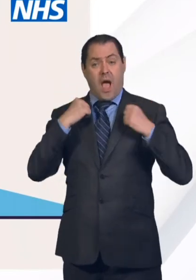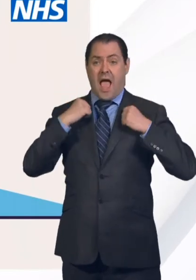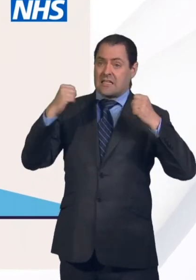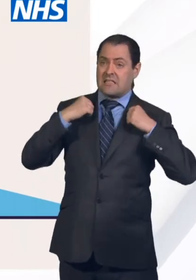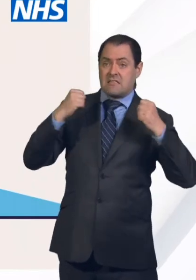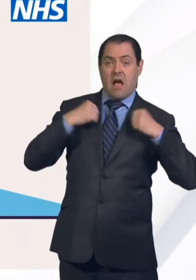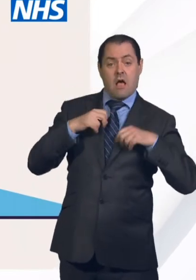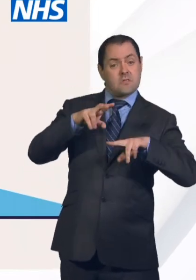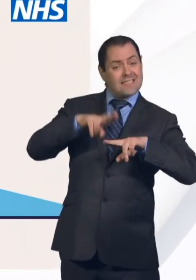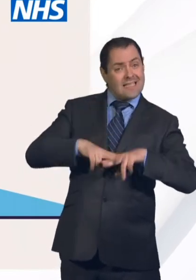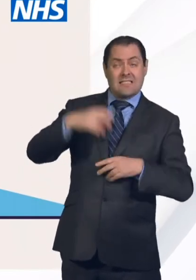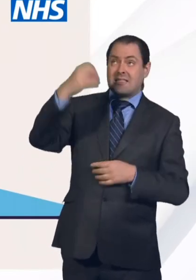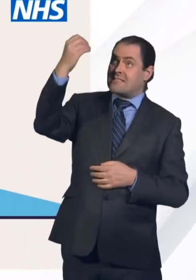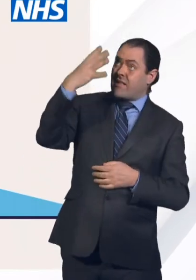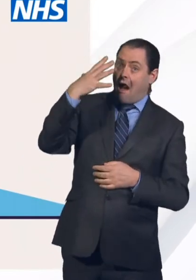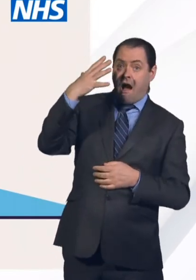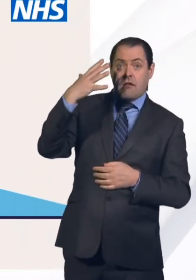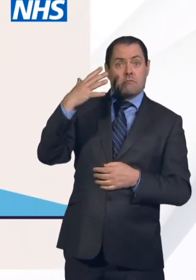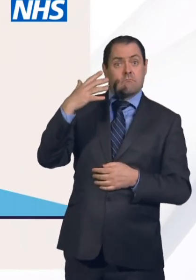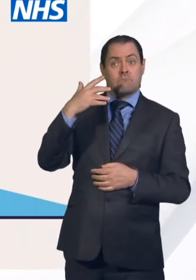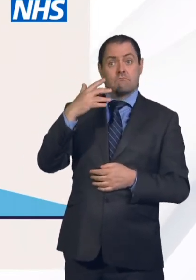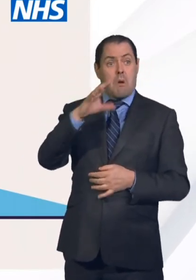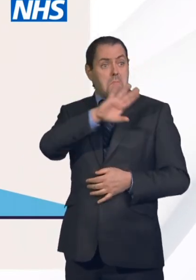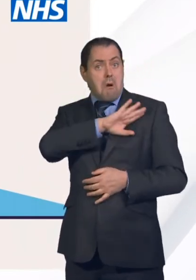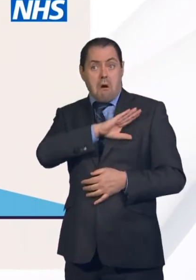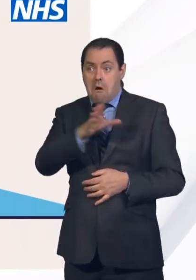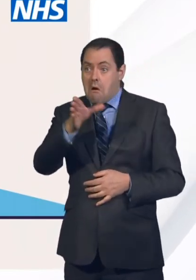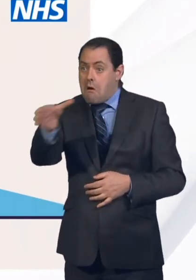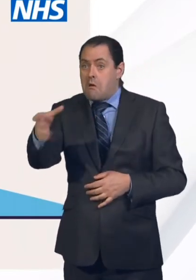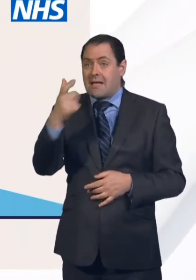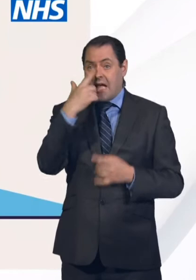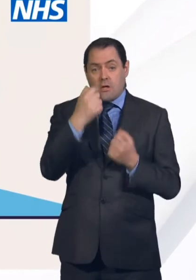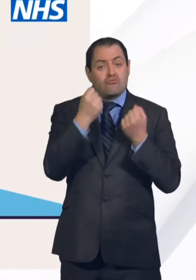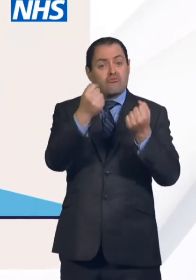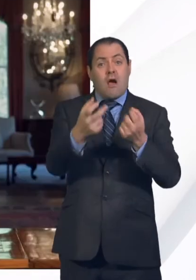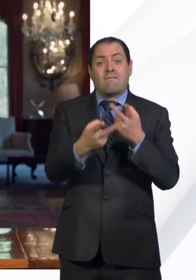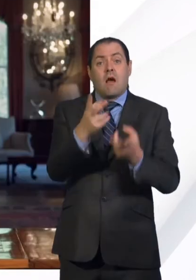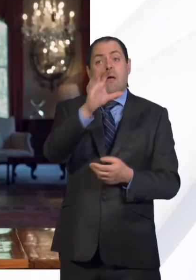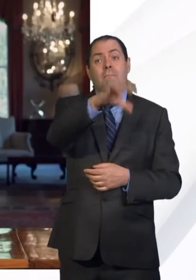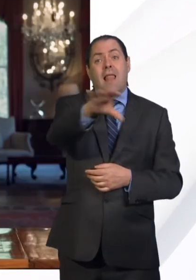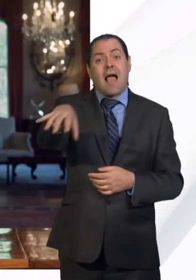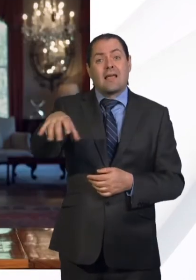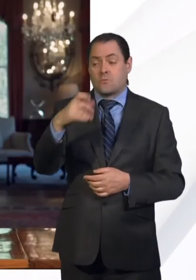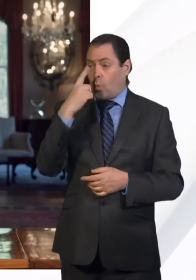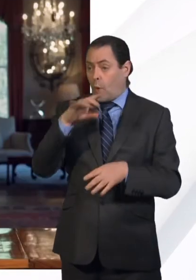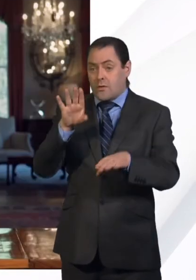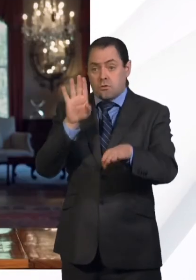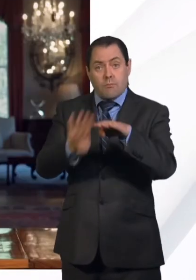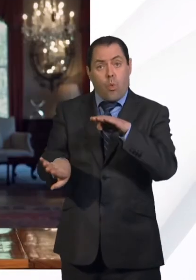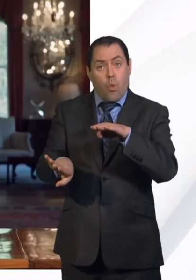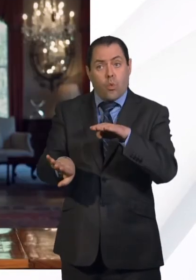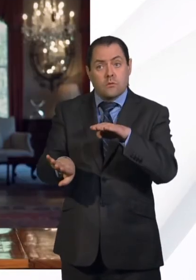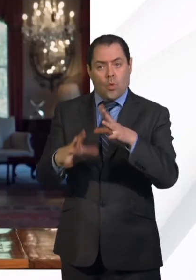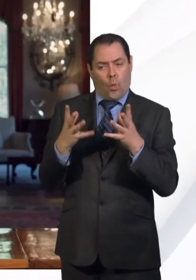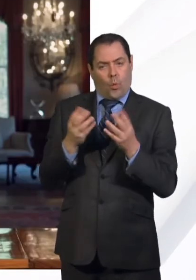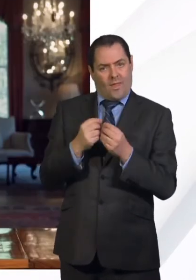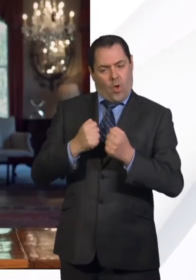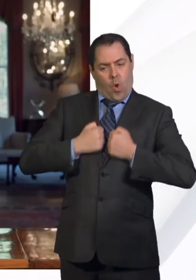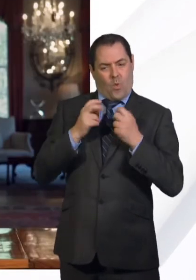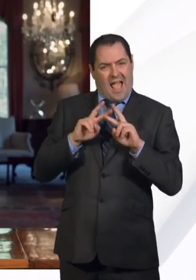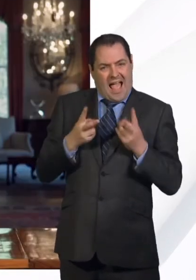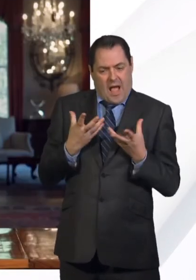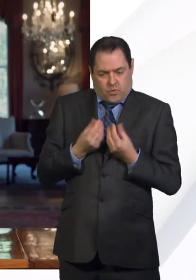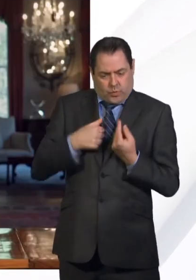sit in the sun in your local park, you can drive to other destinations, you can even play sports, only with members of your own